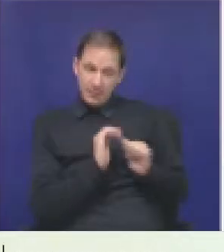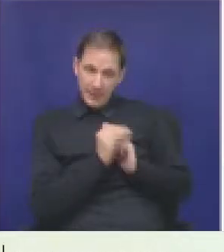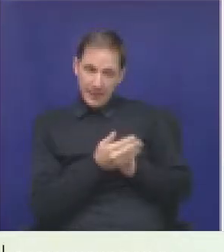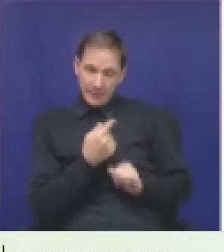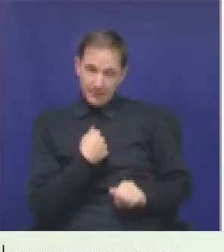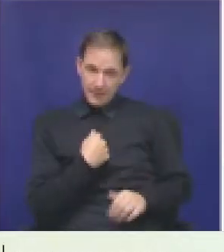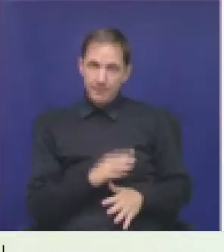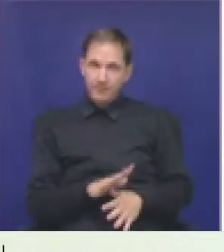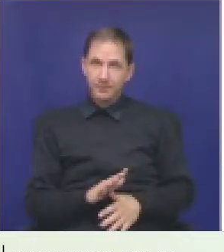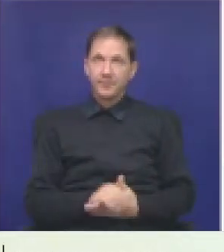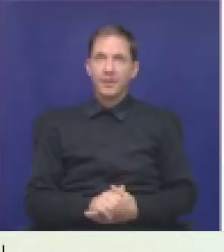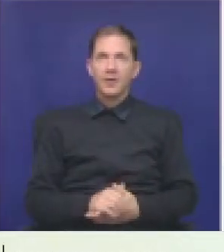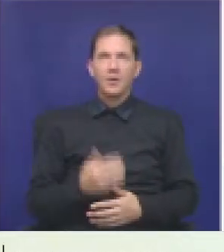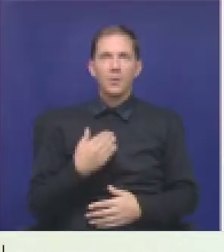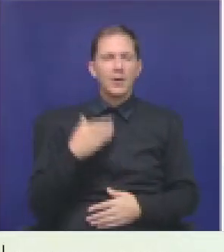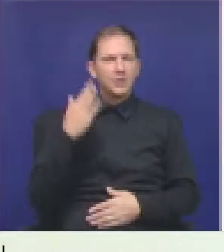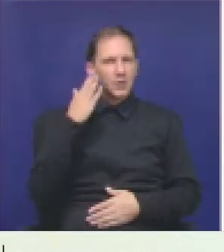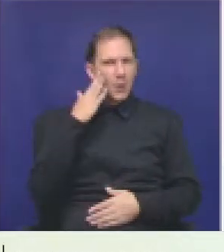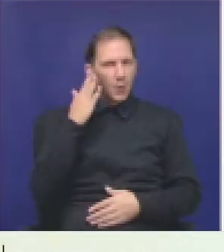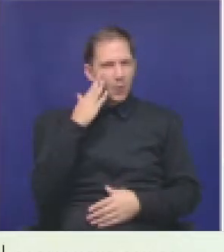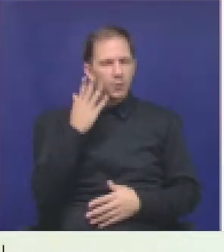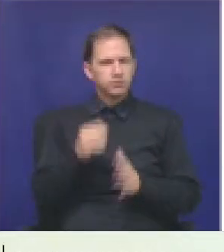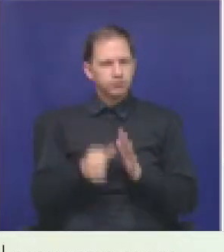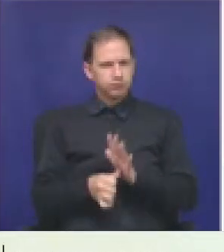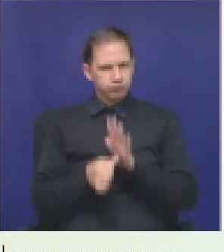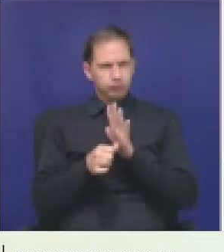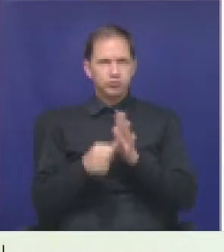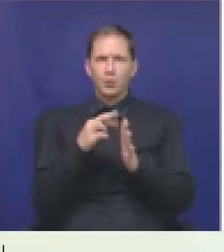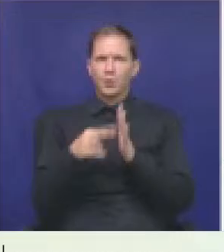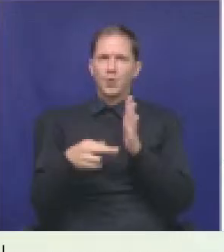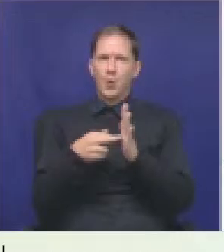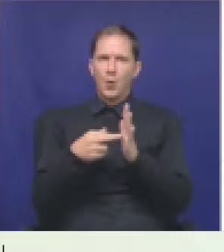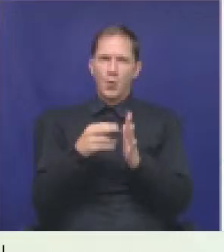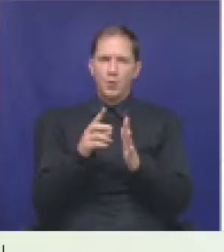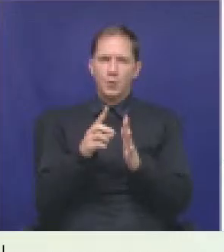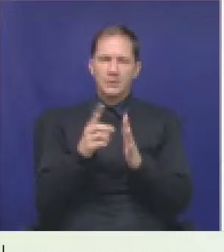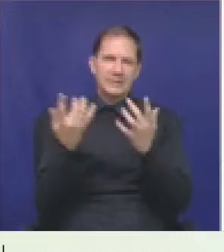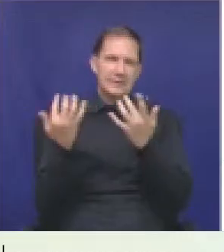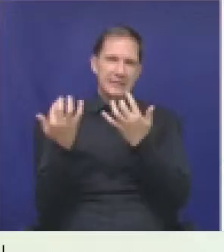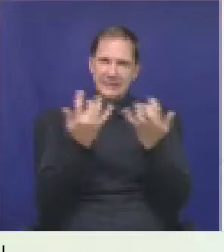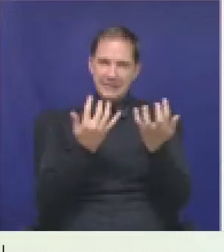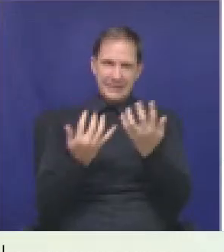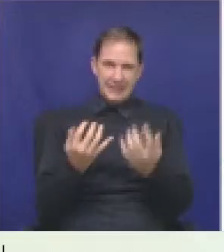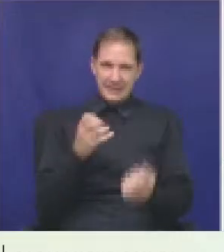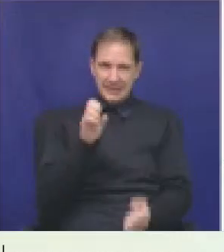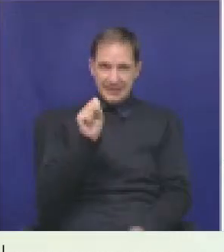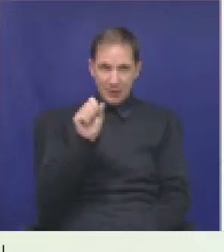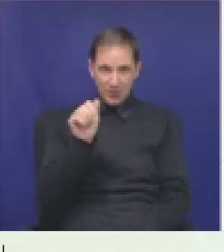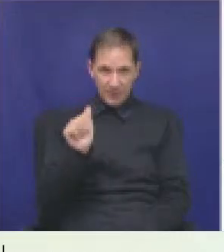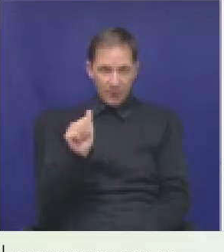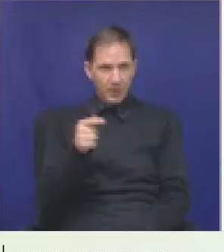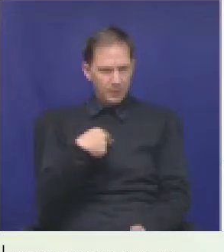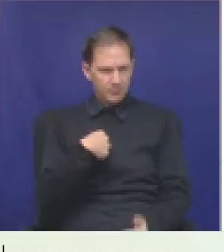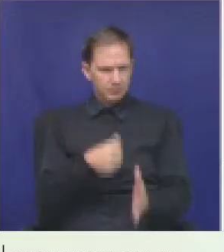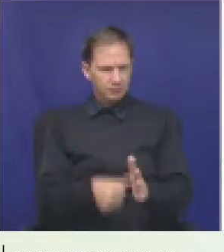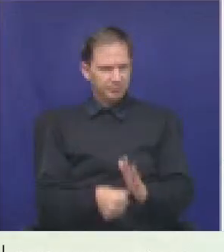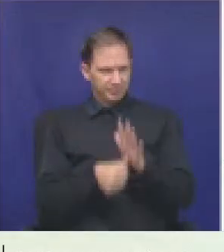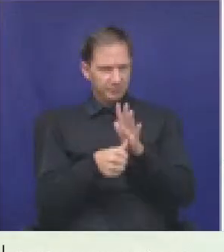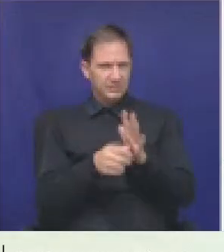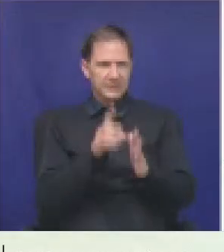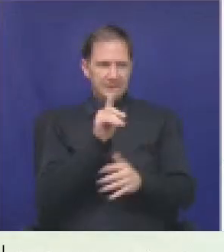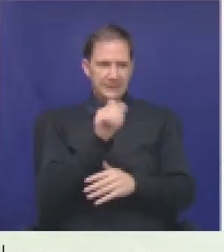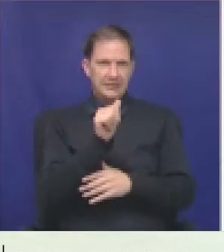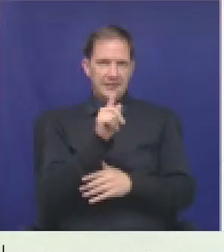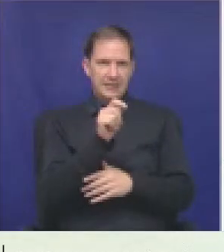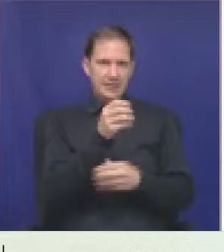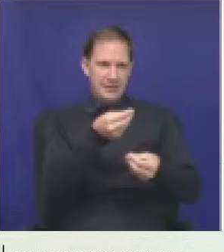Patriotic Alliance acknowledges the critical role of States SA in providing reliable and timely statistical data to inform